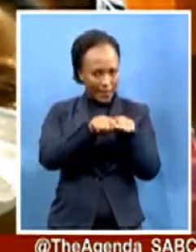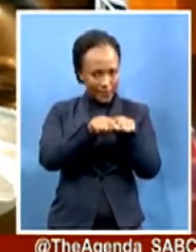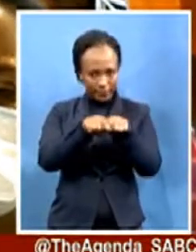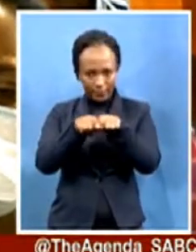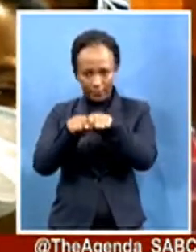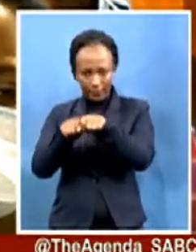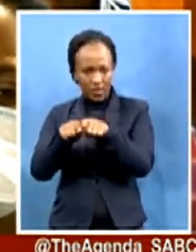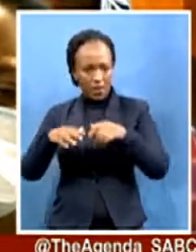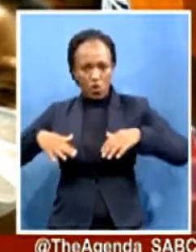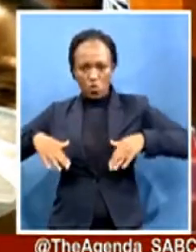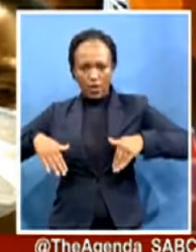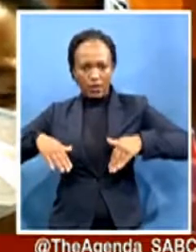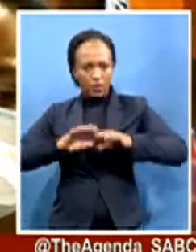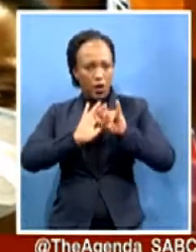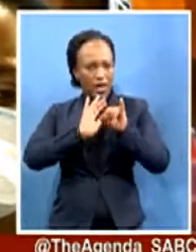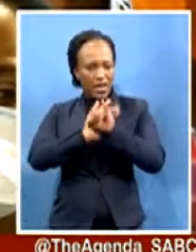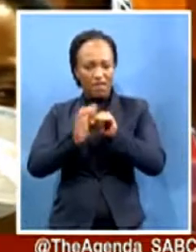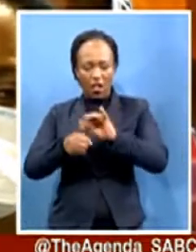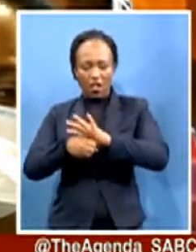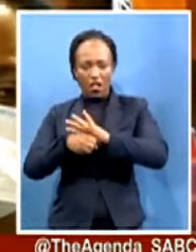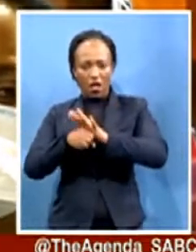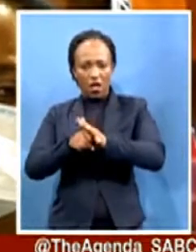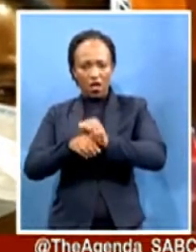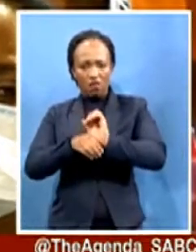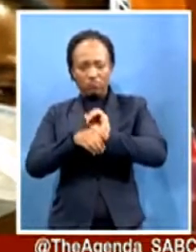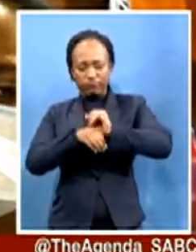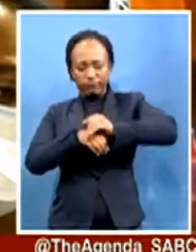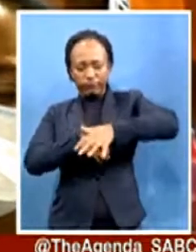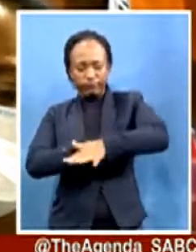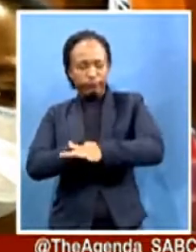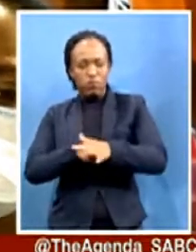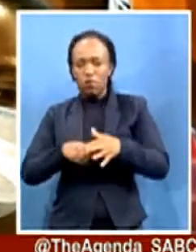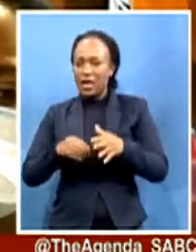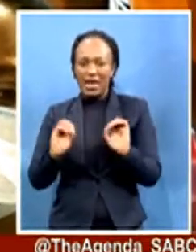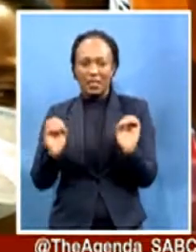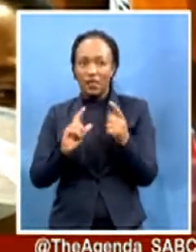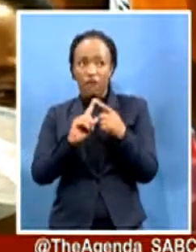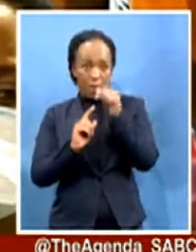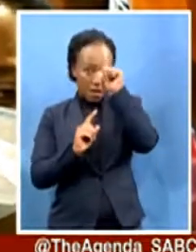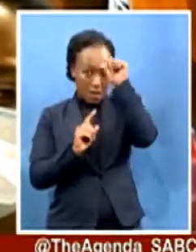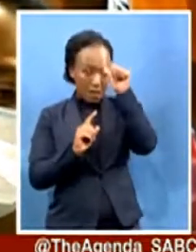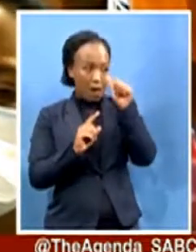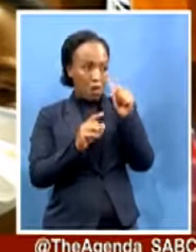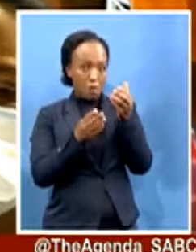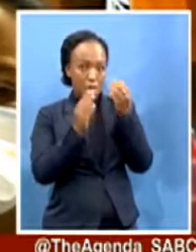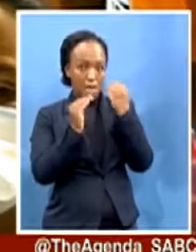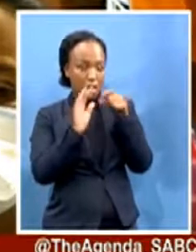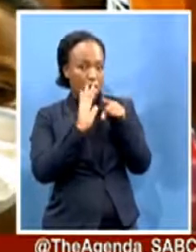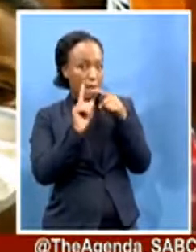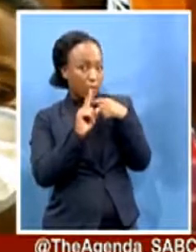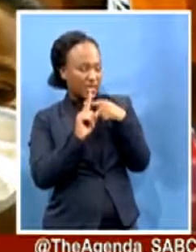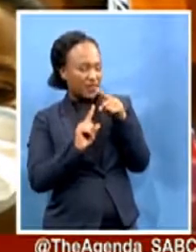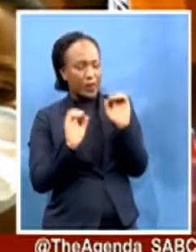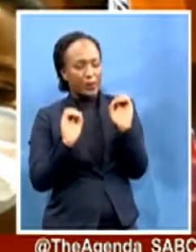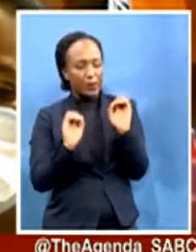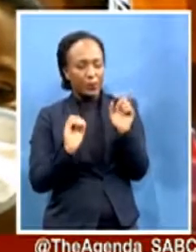that's in India. But I also want to say that even if that was identified, let's just look back at what we've been able to do in South Africa